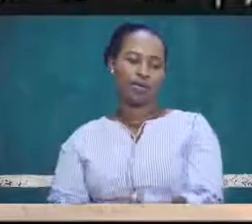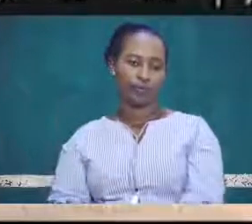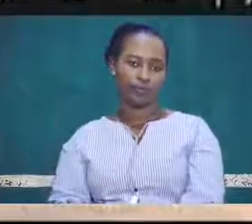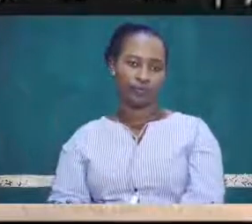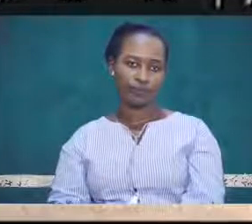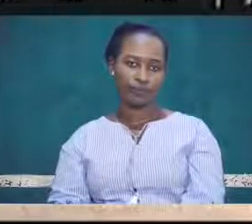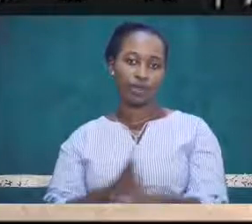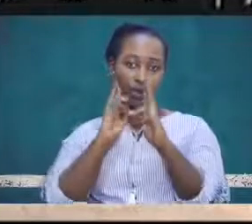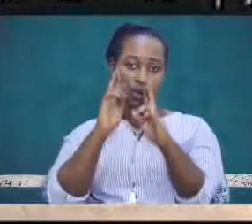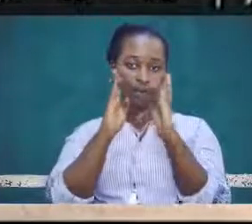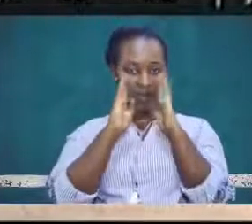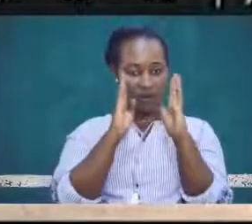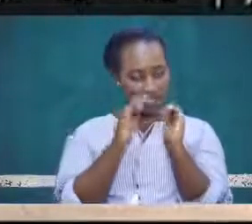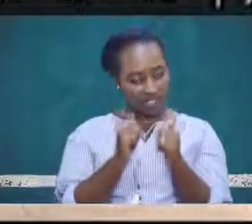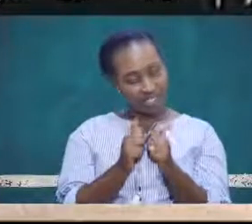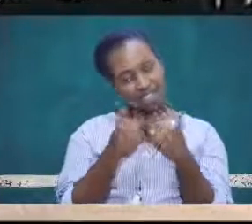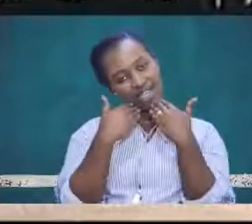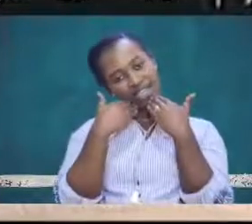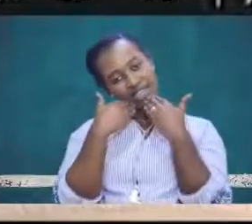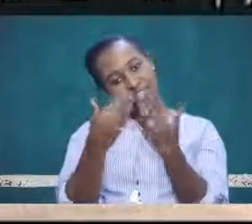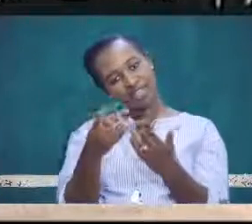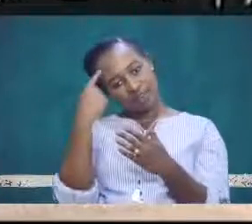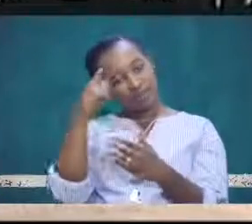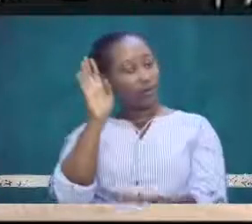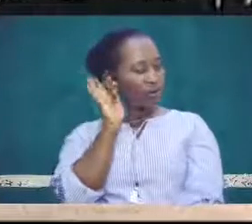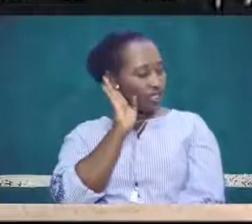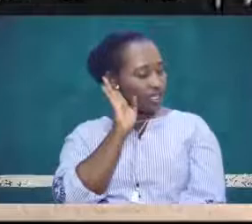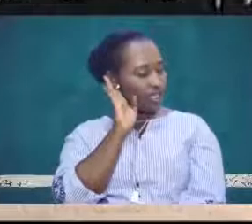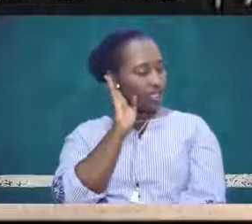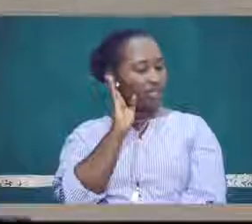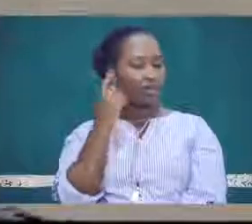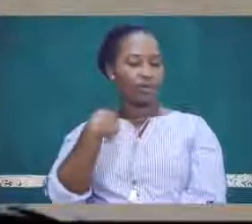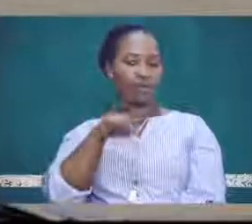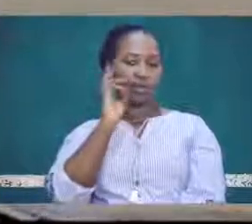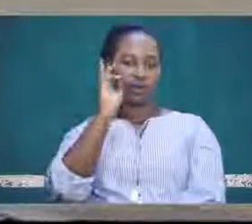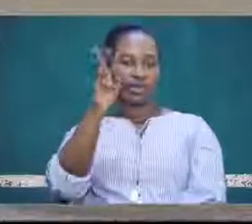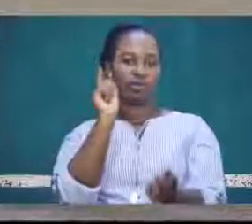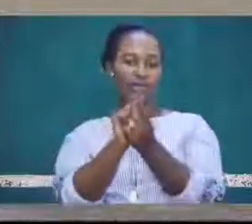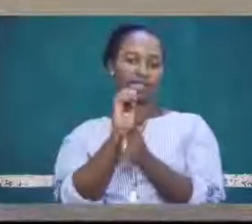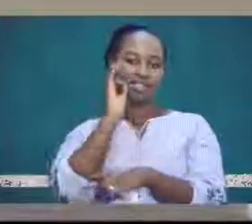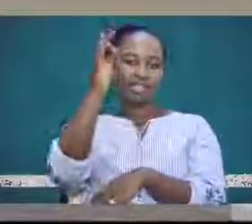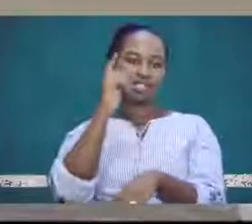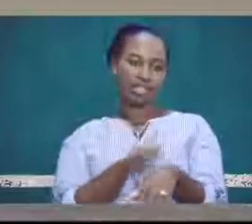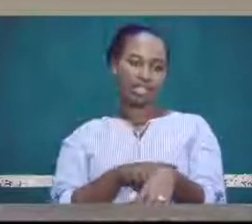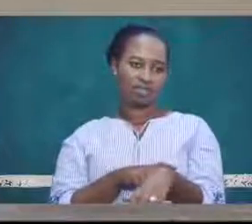Hope you have followed me. Thank you for listening. We meet next time